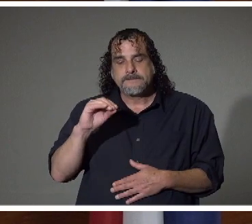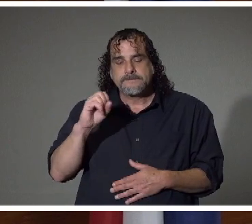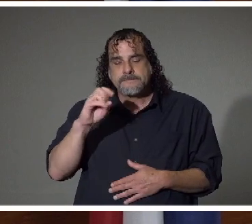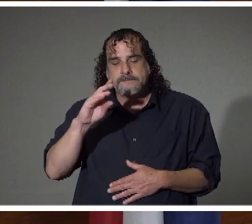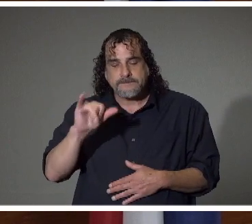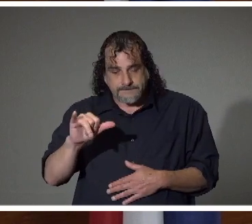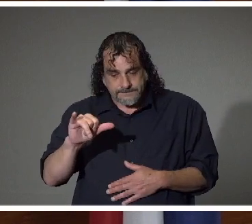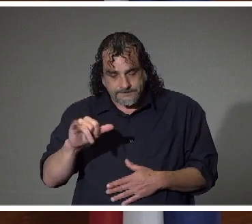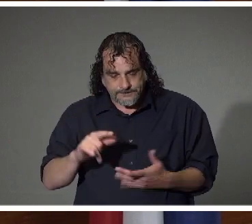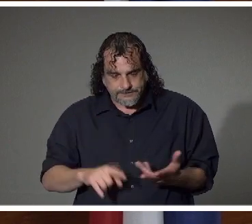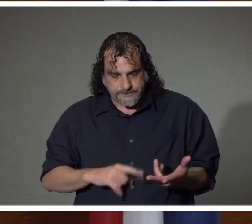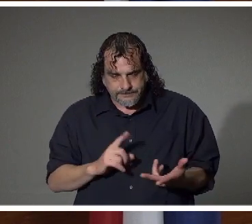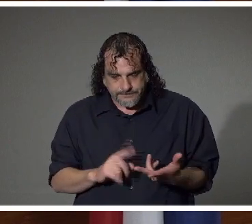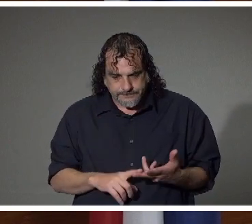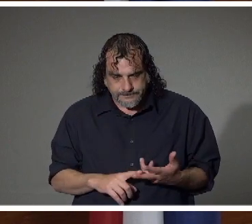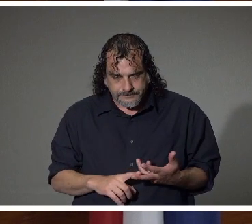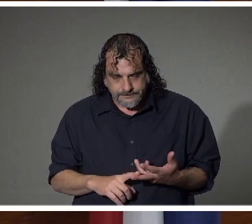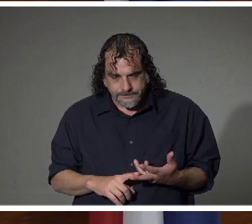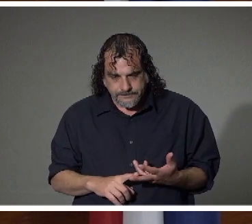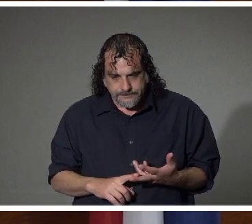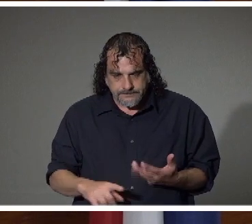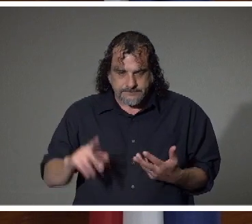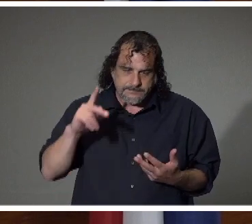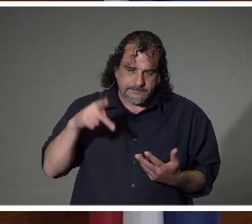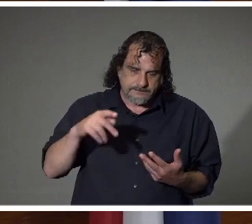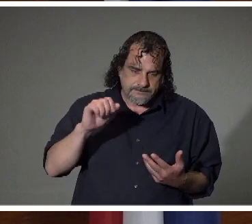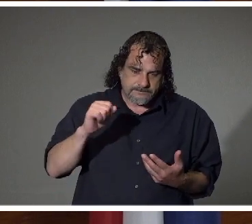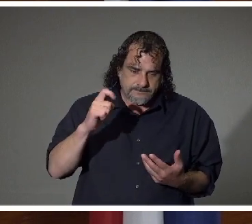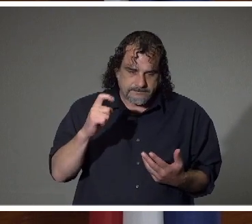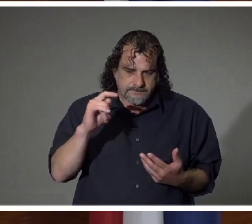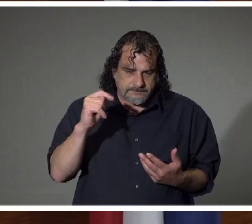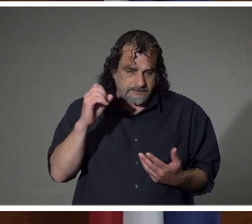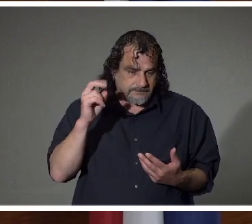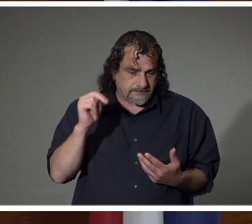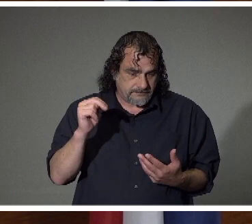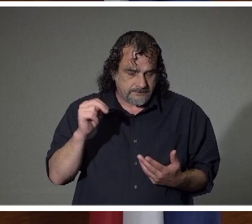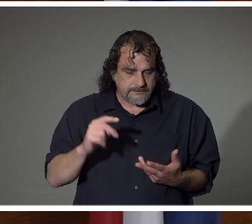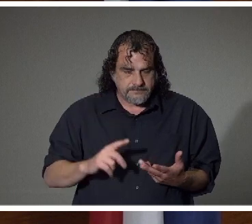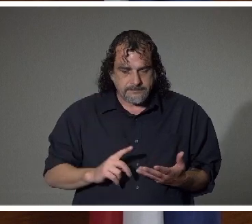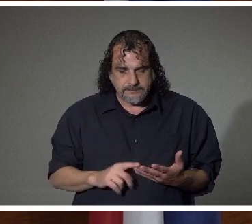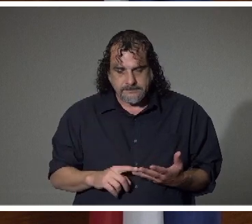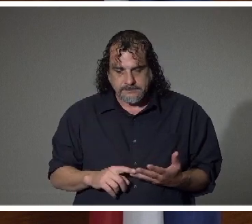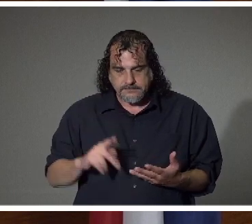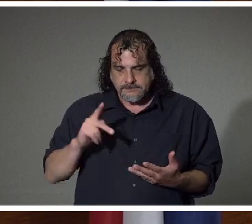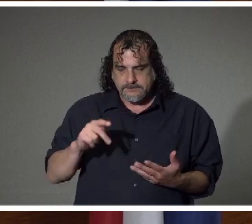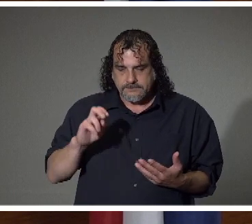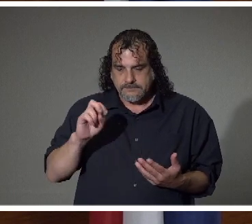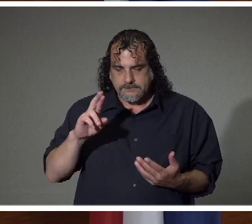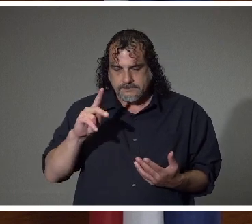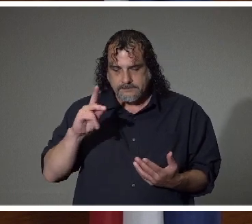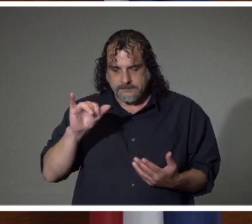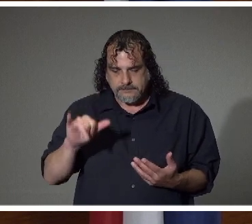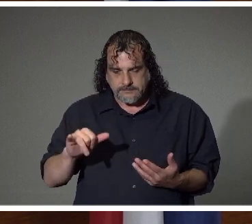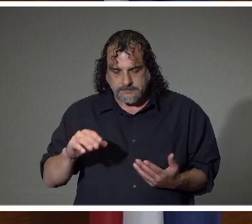turning 7. Happy first birthday to Paxton Reed Houston. Happy birthday, Presley Town, and